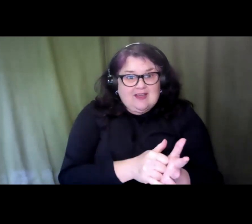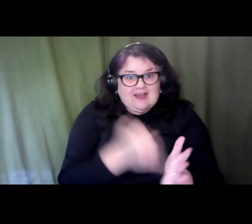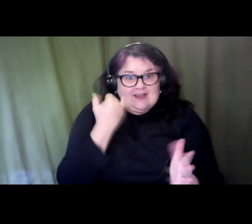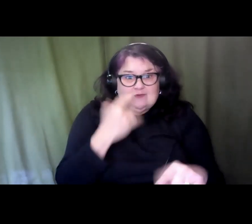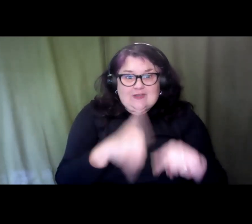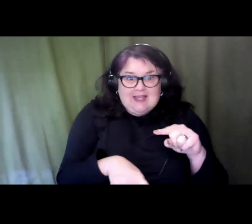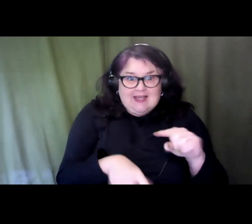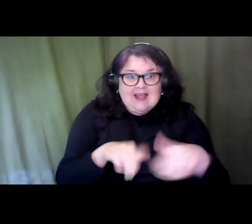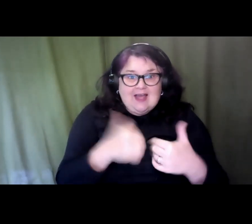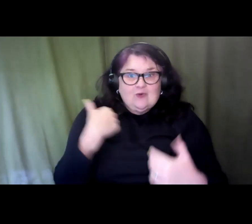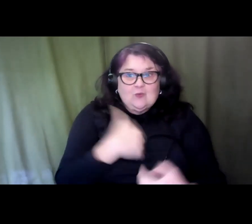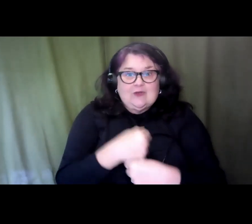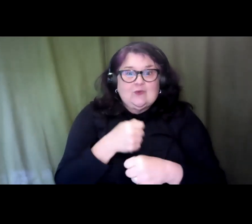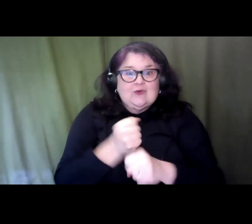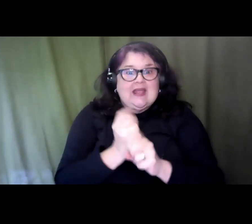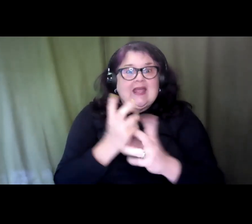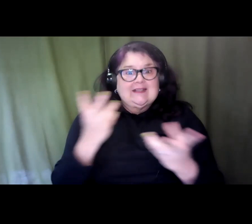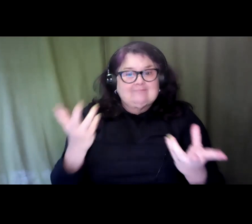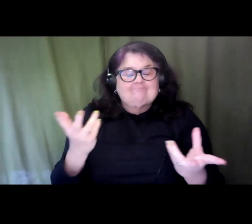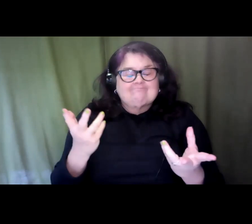in which community wealth meets our need?